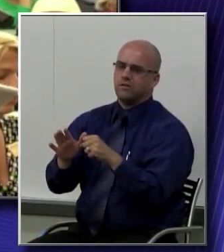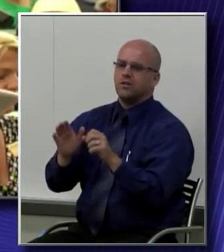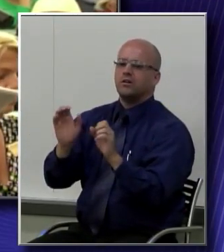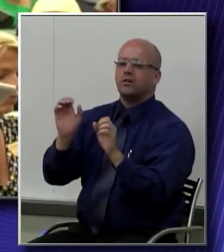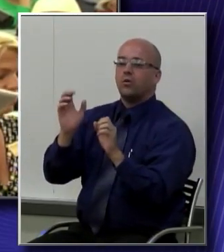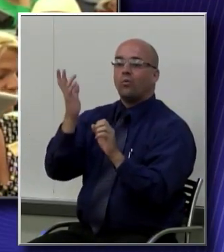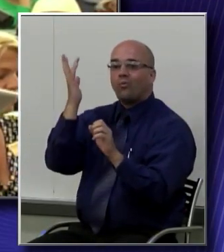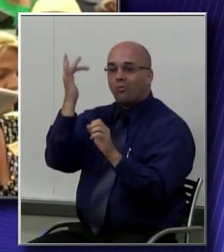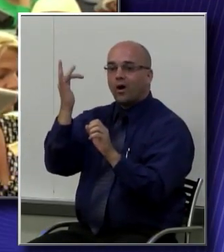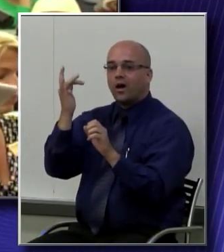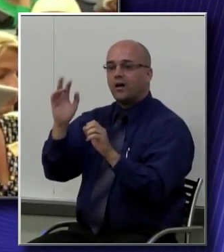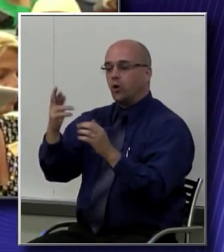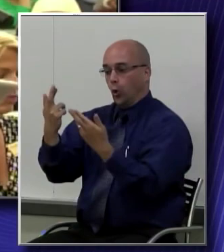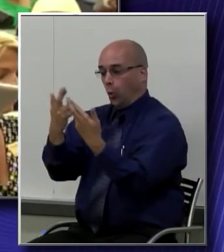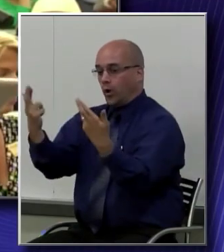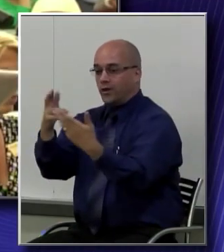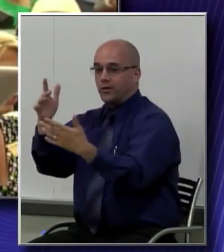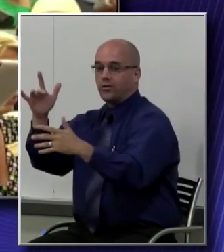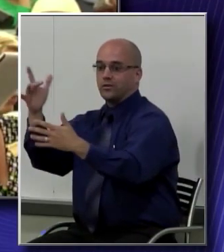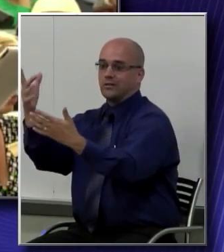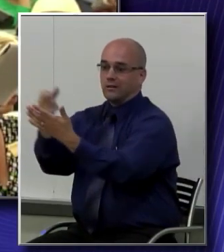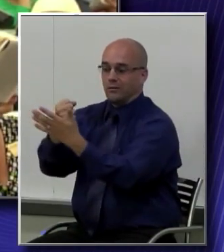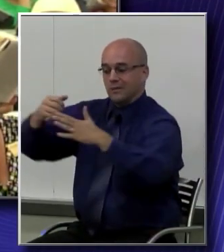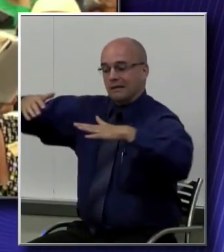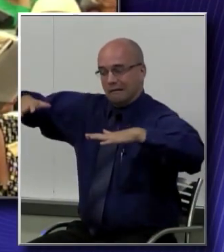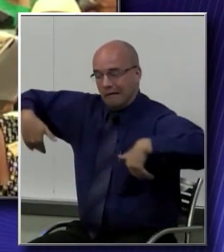the untapped resources within the system.